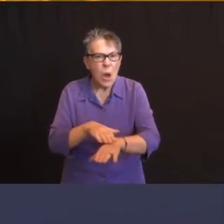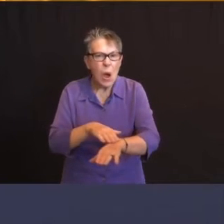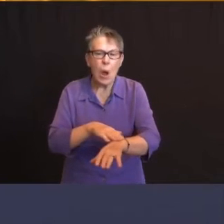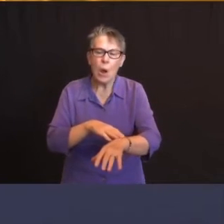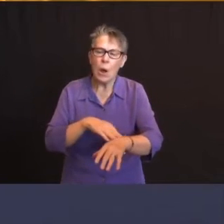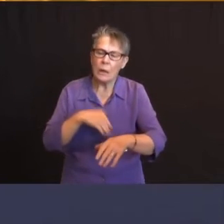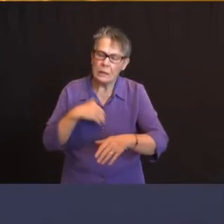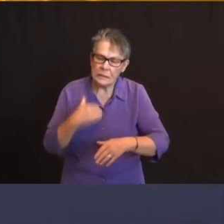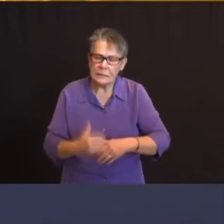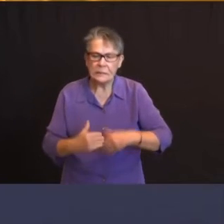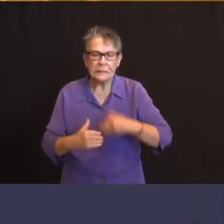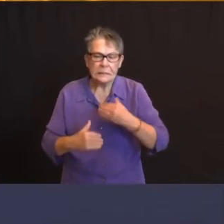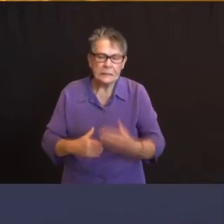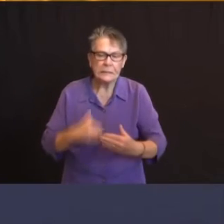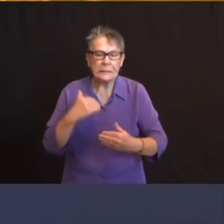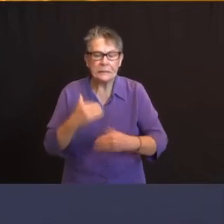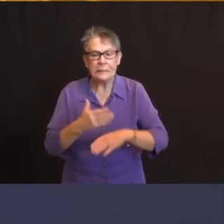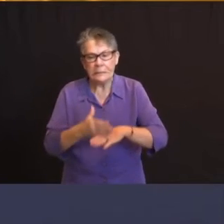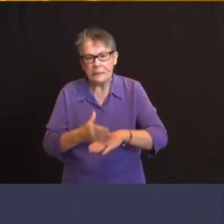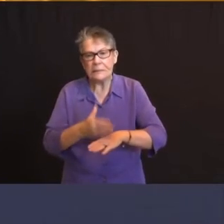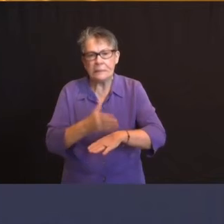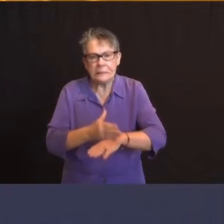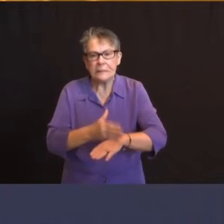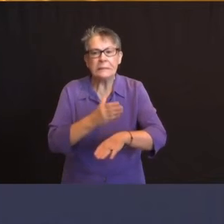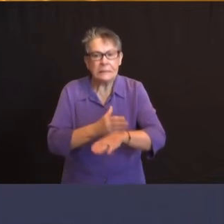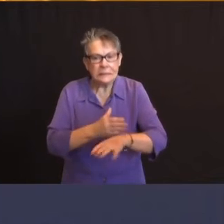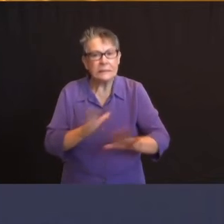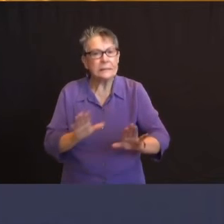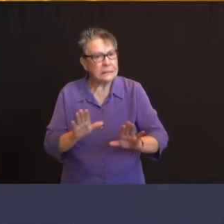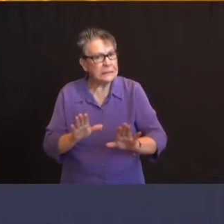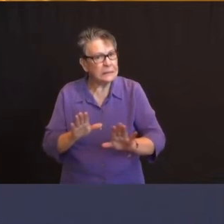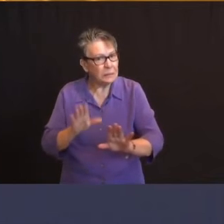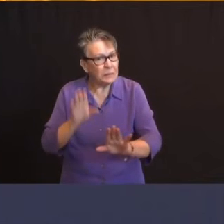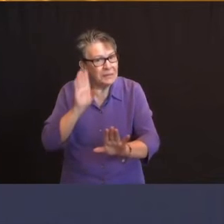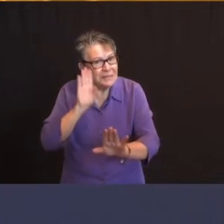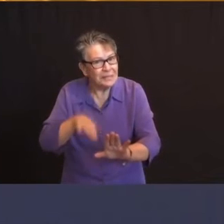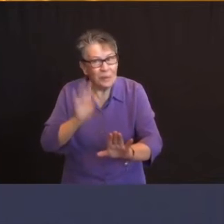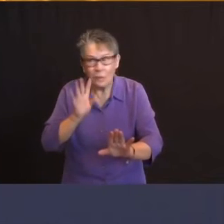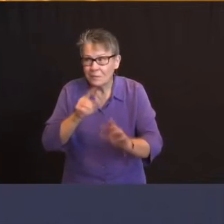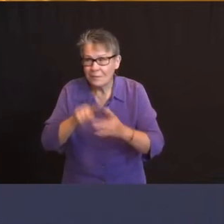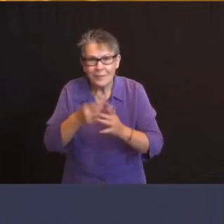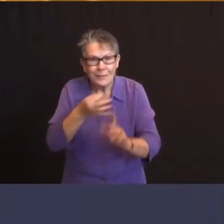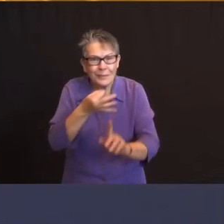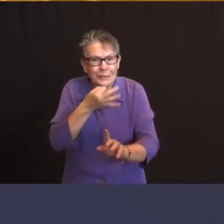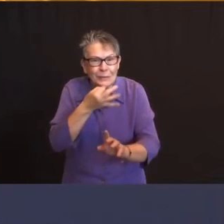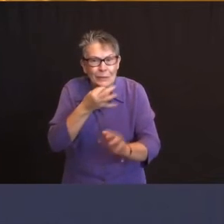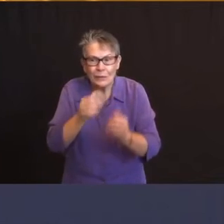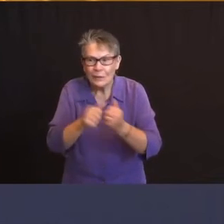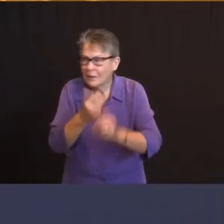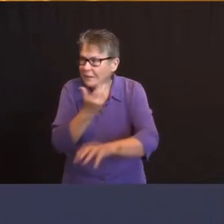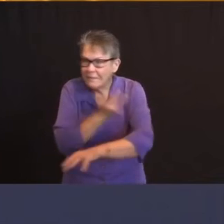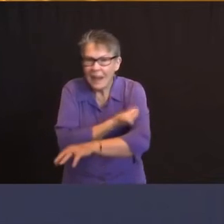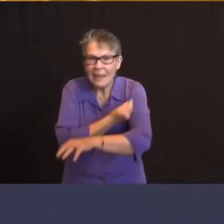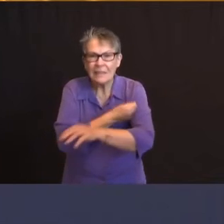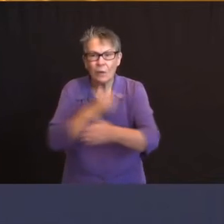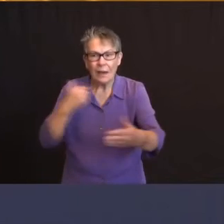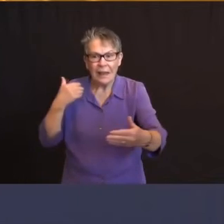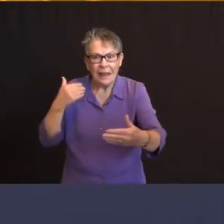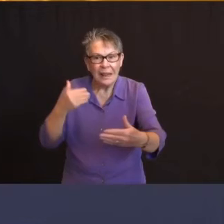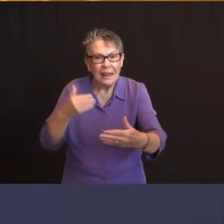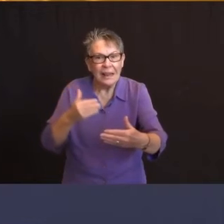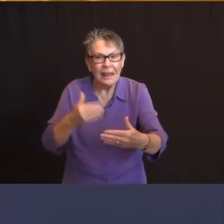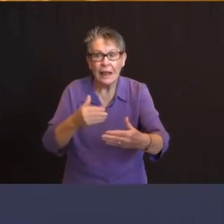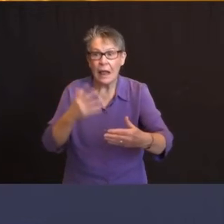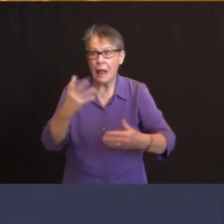begins very, very soon. Having said that, it's cold. We are indoors. The holiday season is right